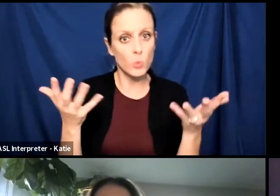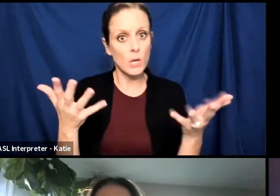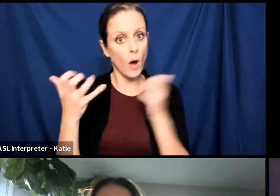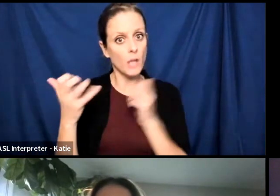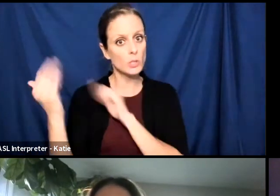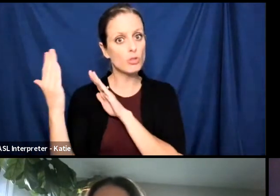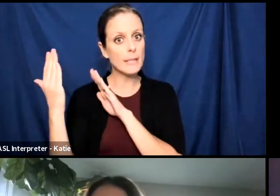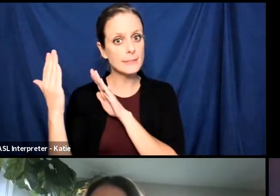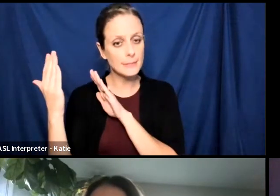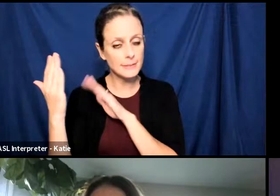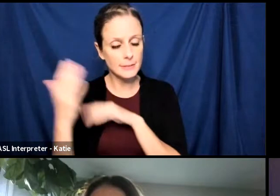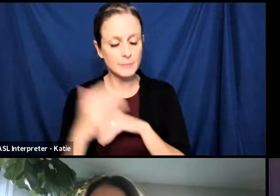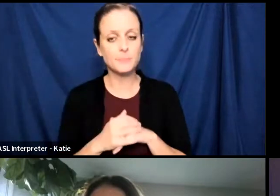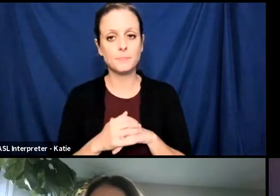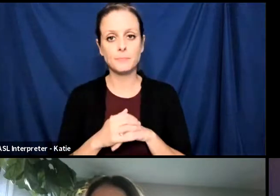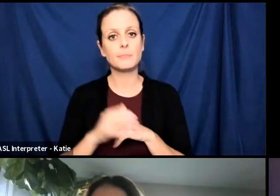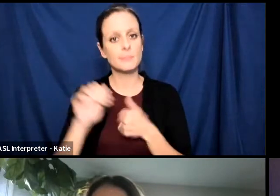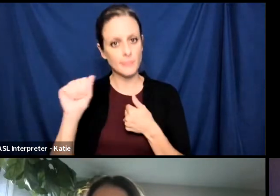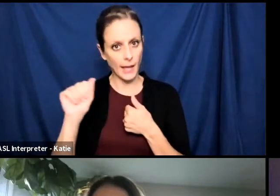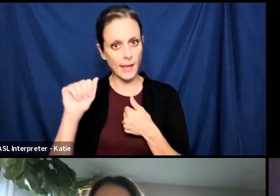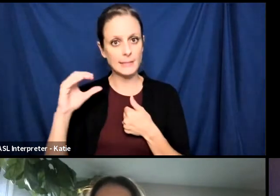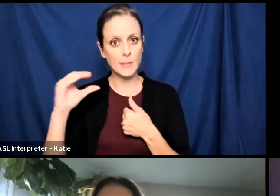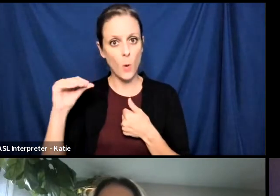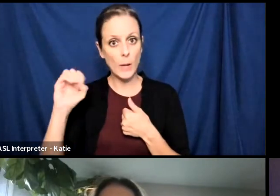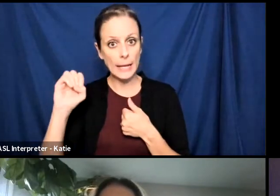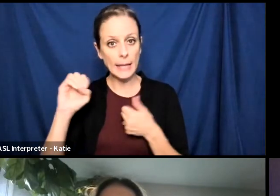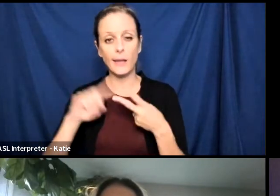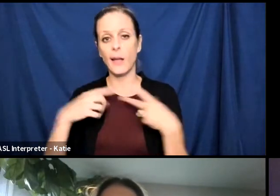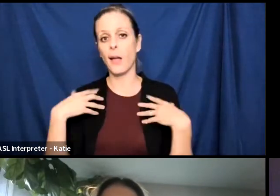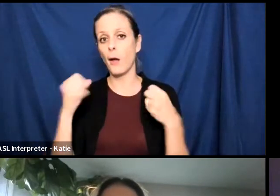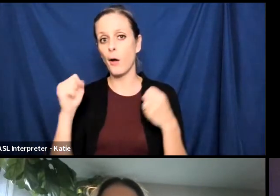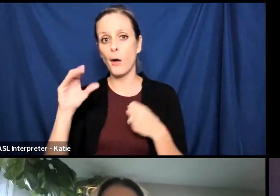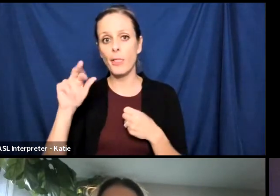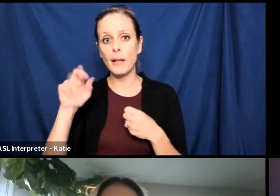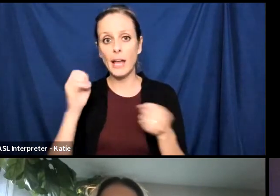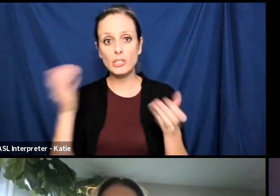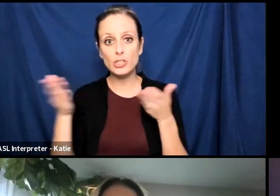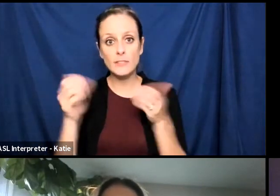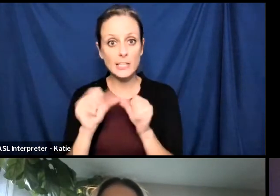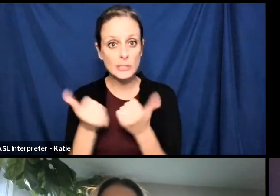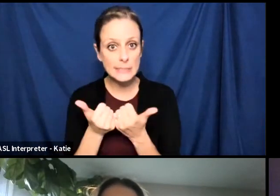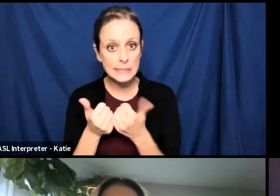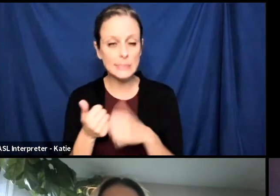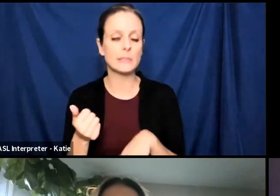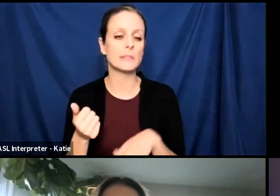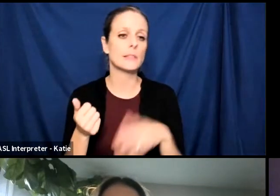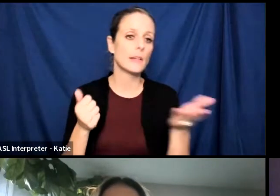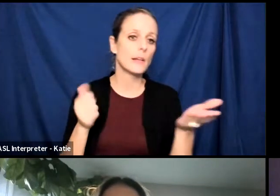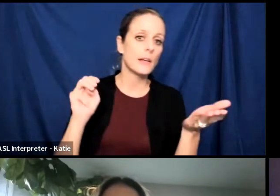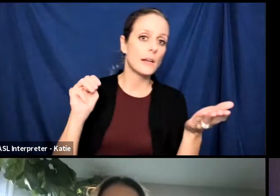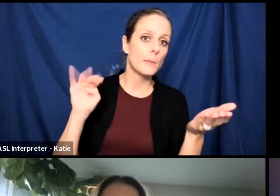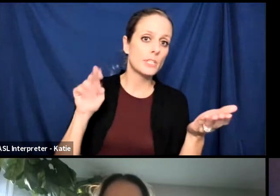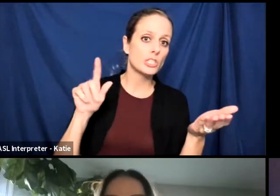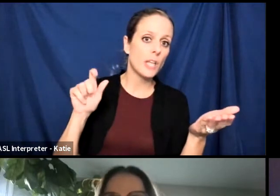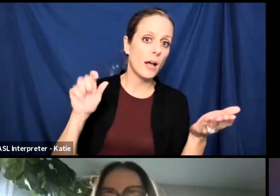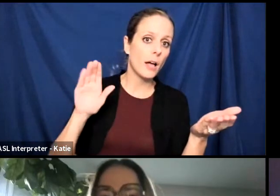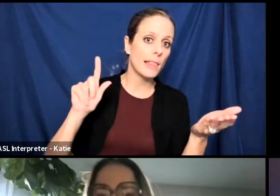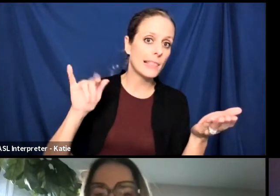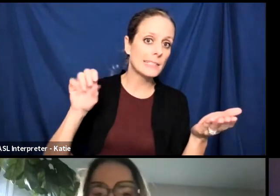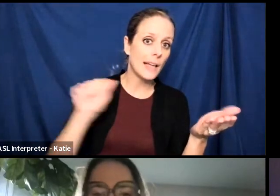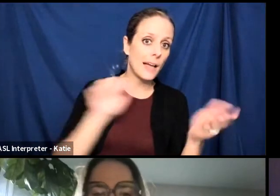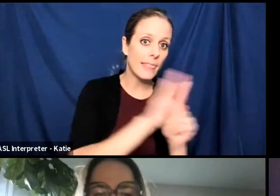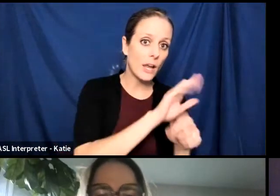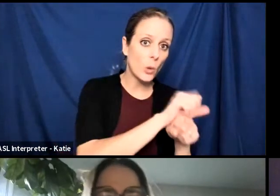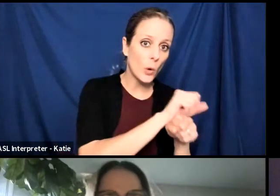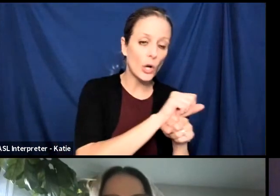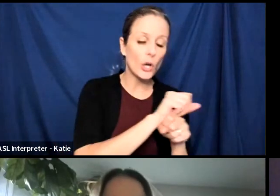When I say we, I mean ACOE and the Healthcare Services Agency and the work that Michelle and Lisa are talking about. In this interest of time, I think we can